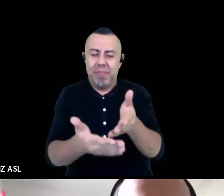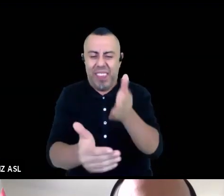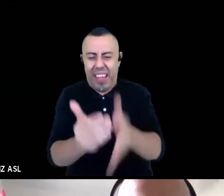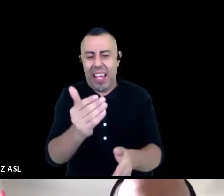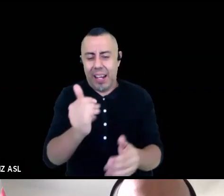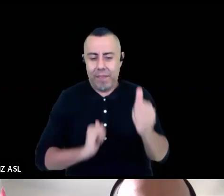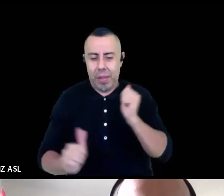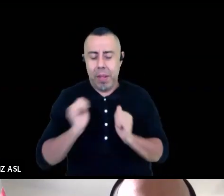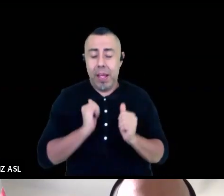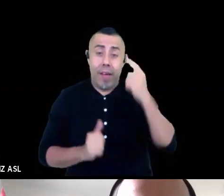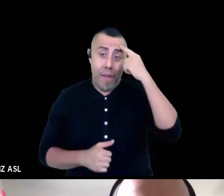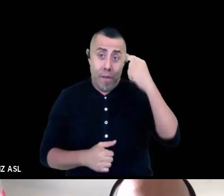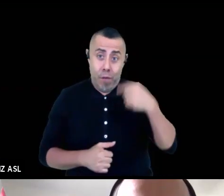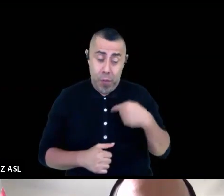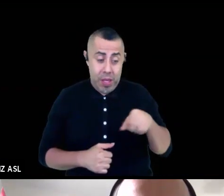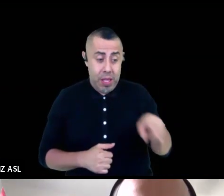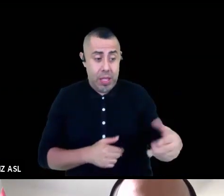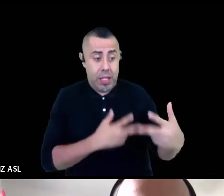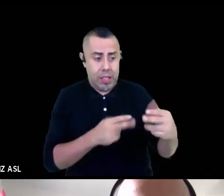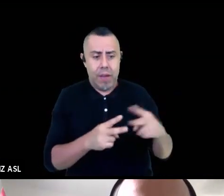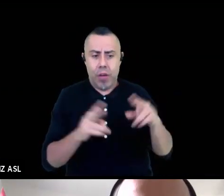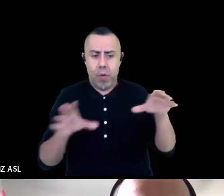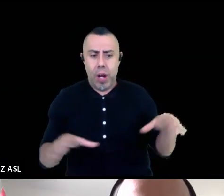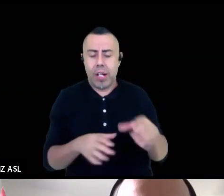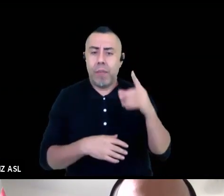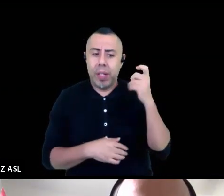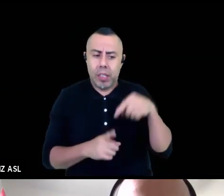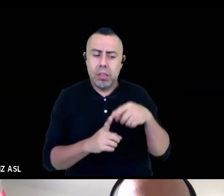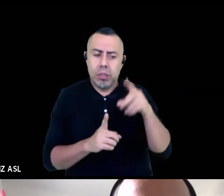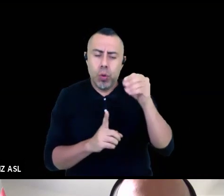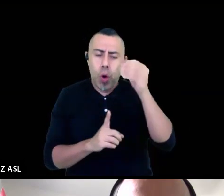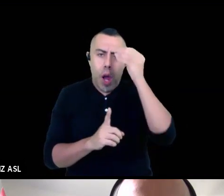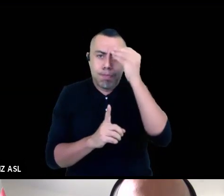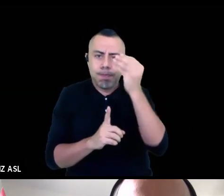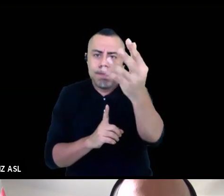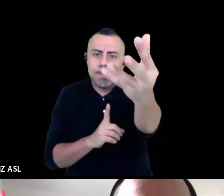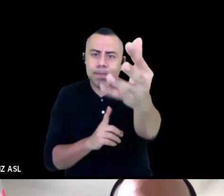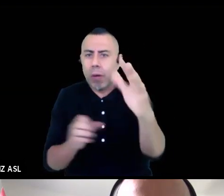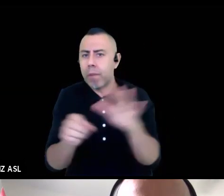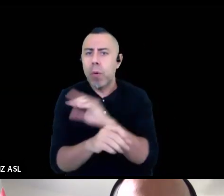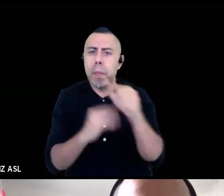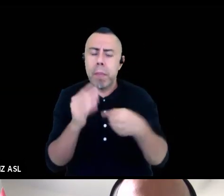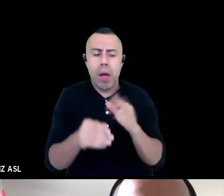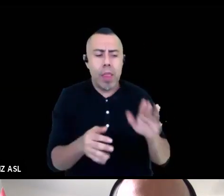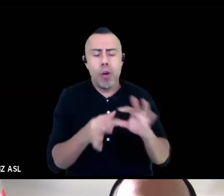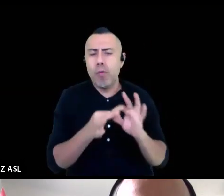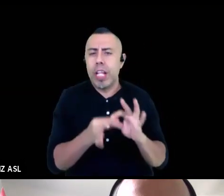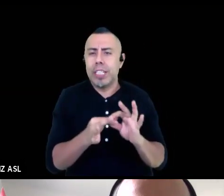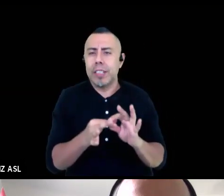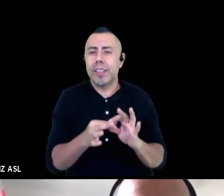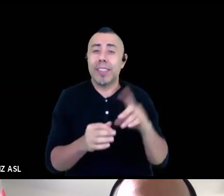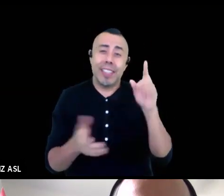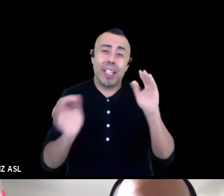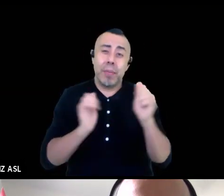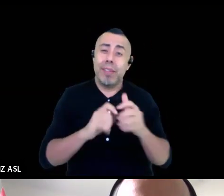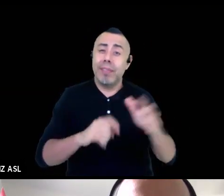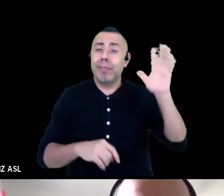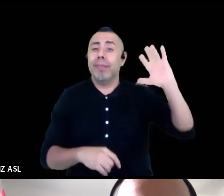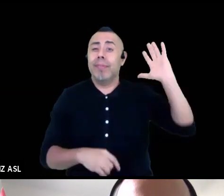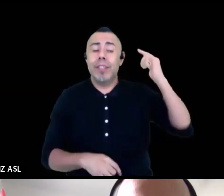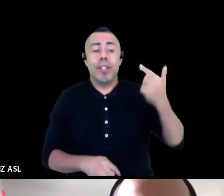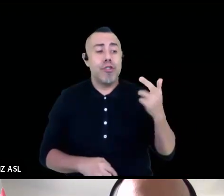it's informative of their relationship compared to in the earlier scenes where you see Graham being delightful and Niall